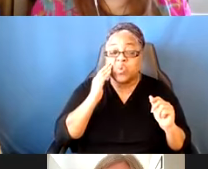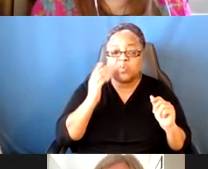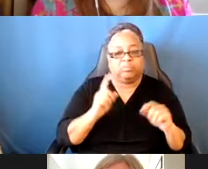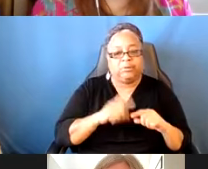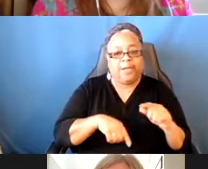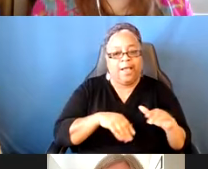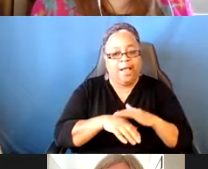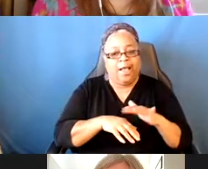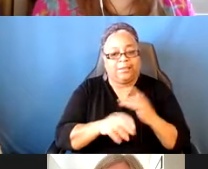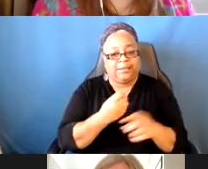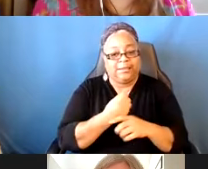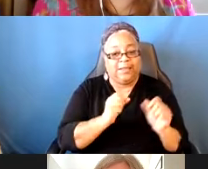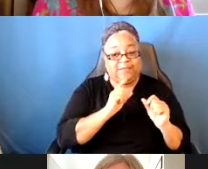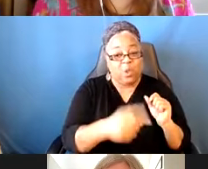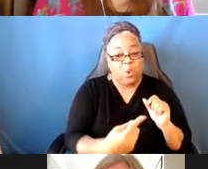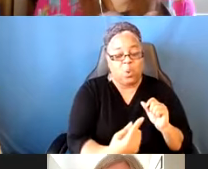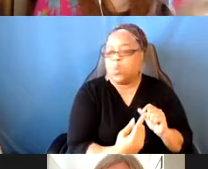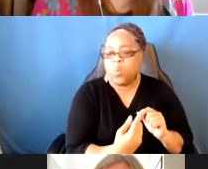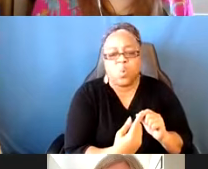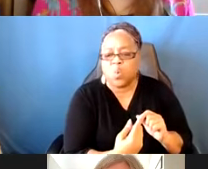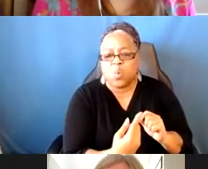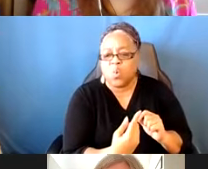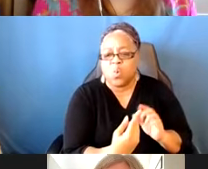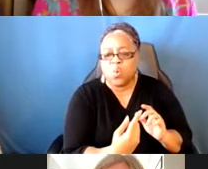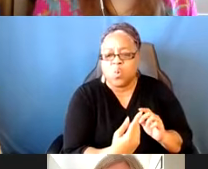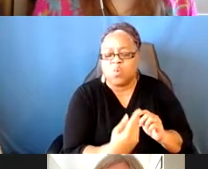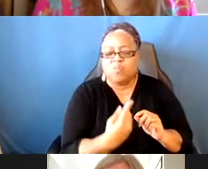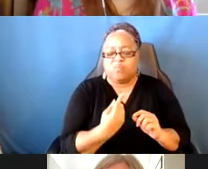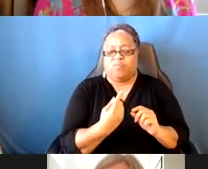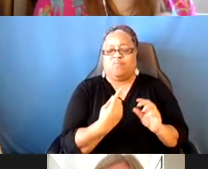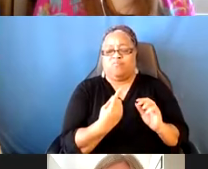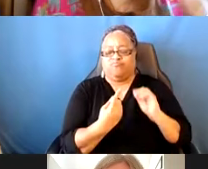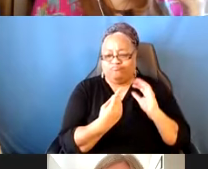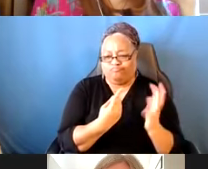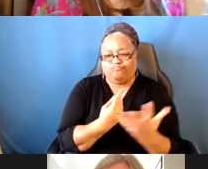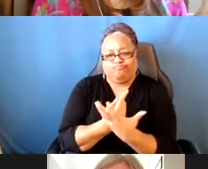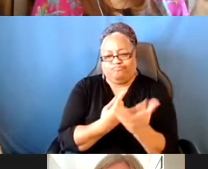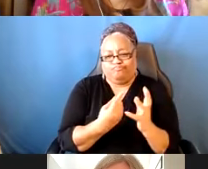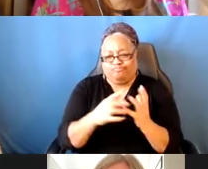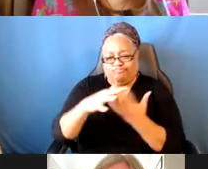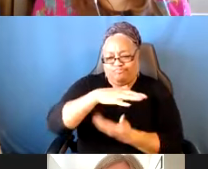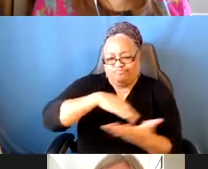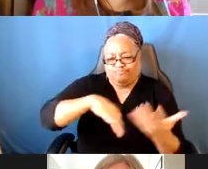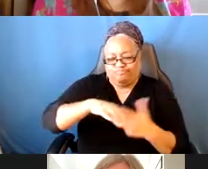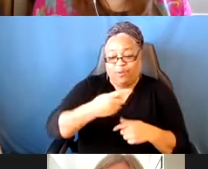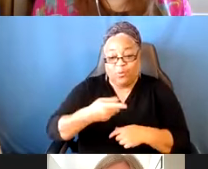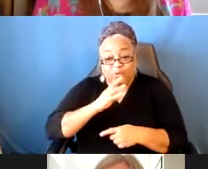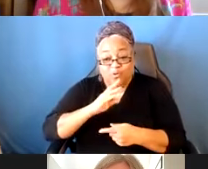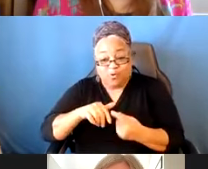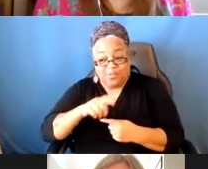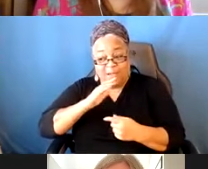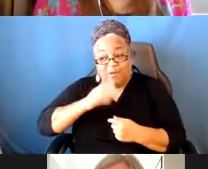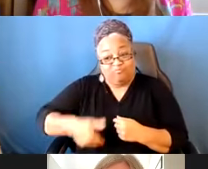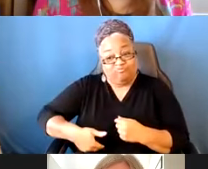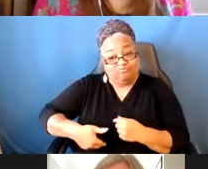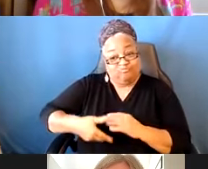by themselves. We talked about the inner guidance people, the people for whom routes of inner guidance